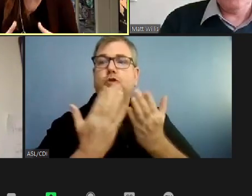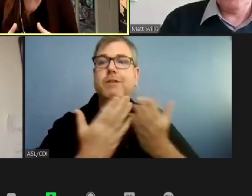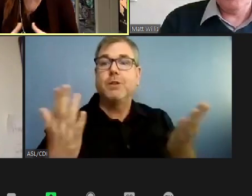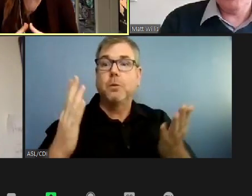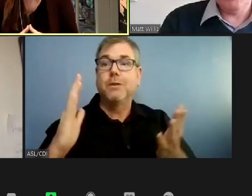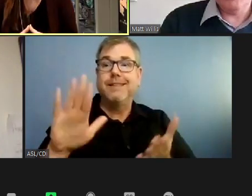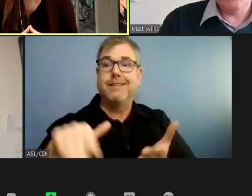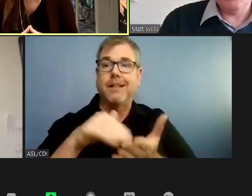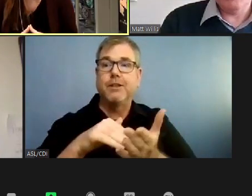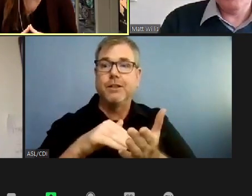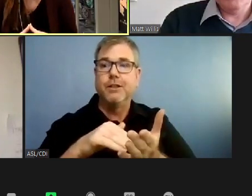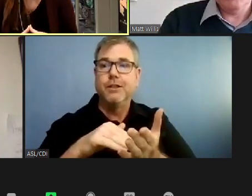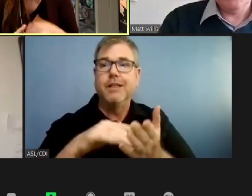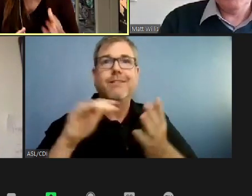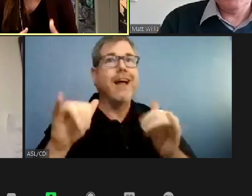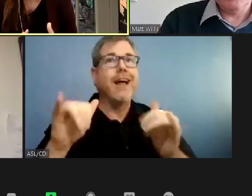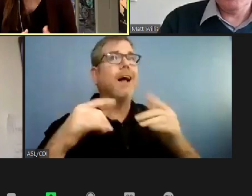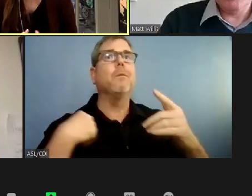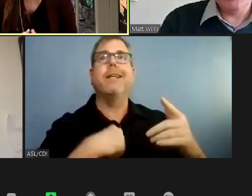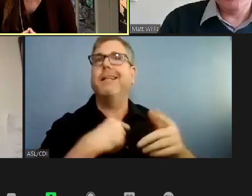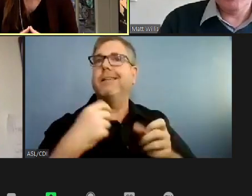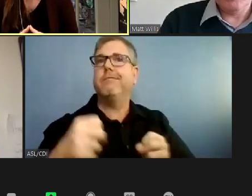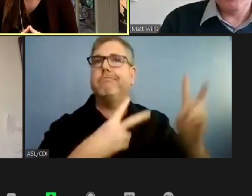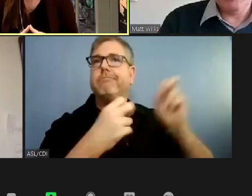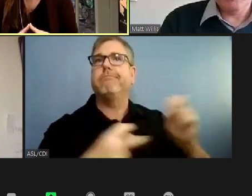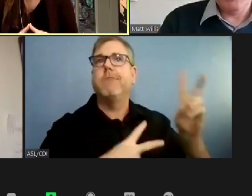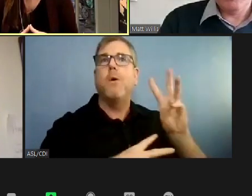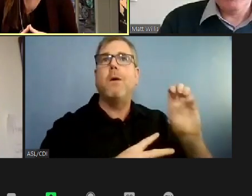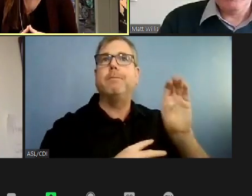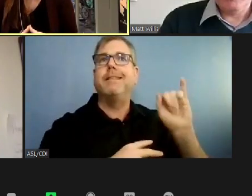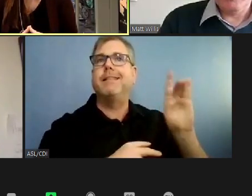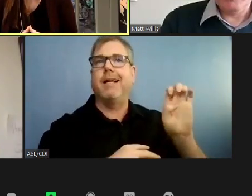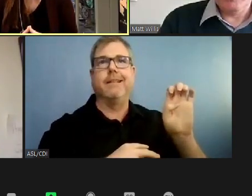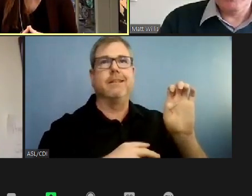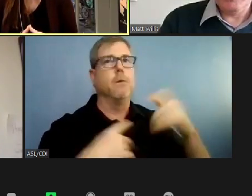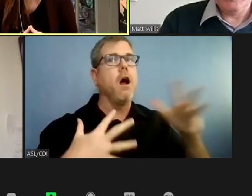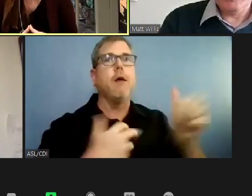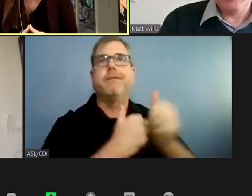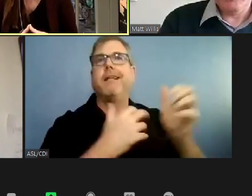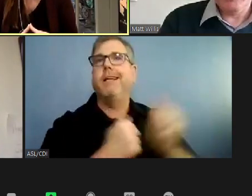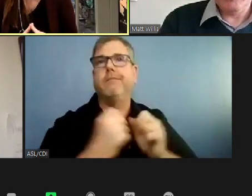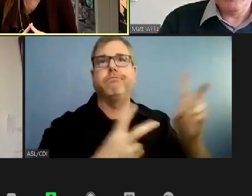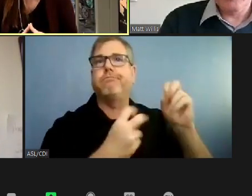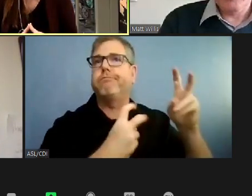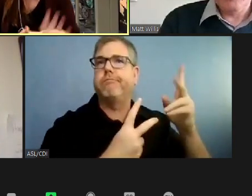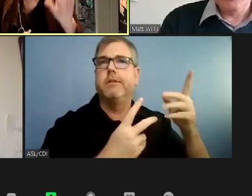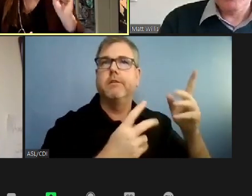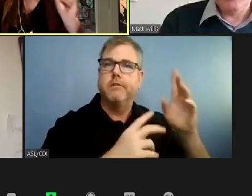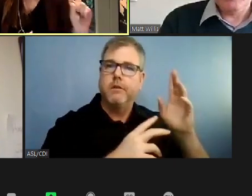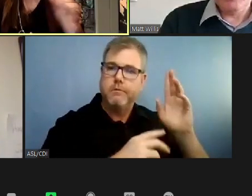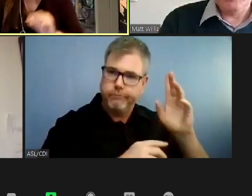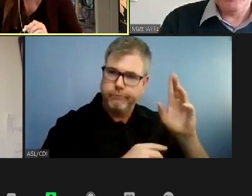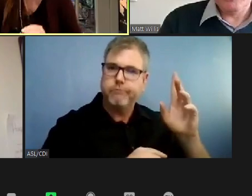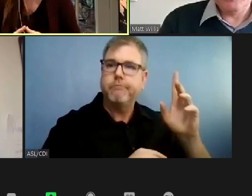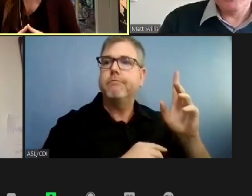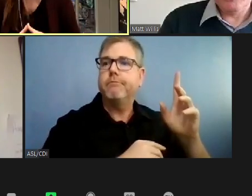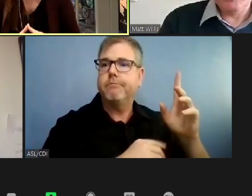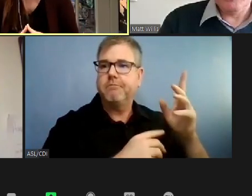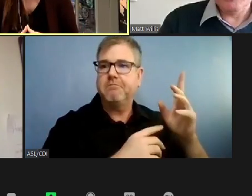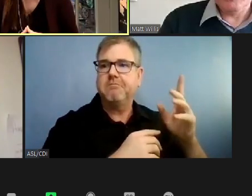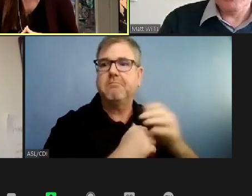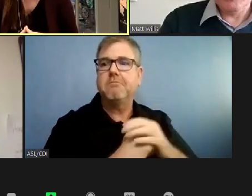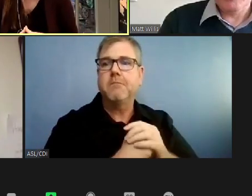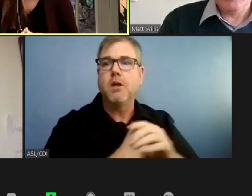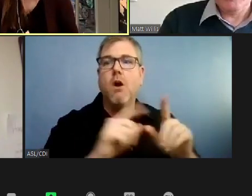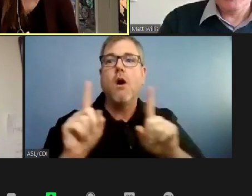through the phases is to keep an eye on that website, specifically that distribution model, which you can access. I think it's the first button you land on